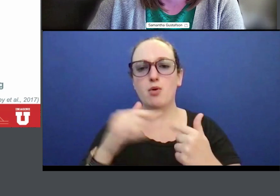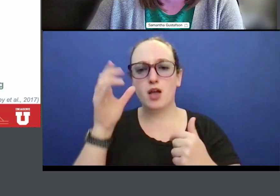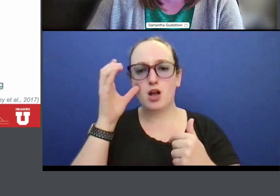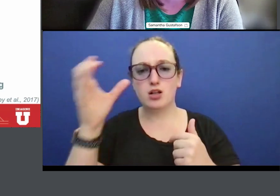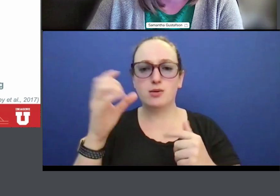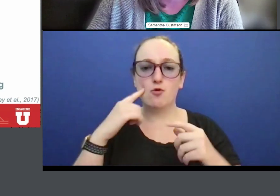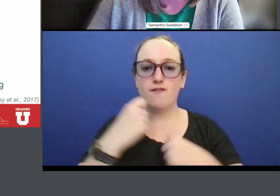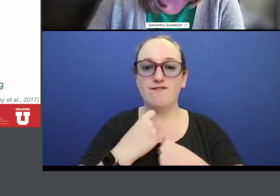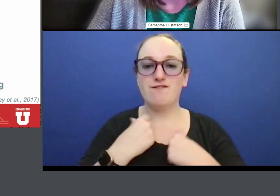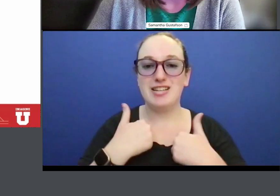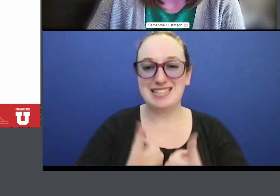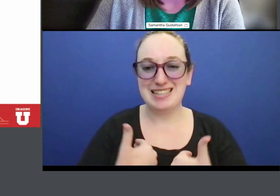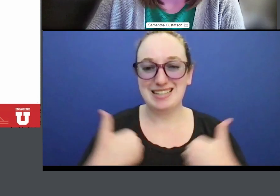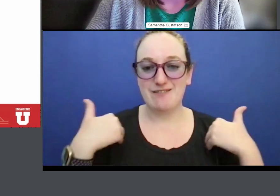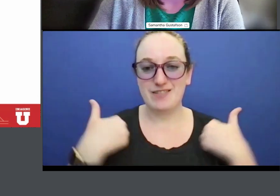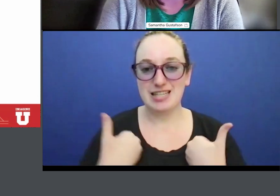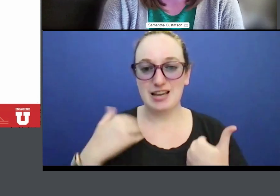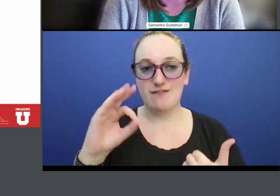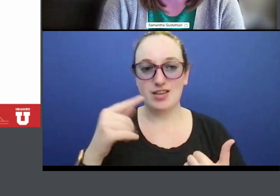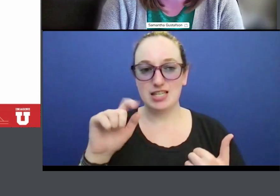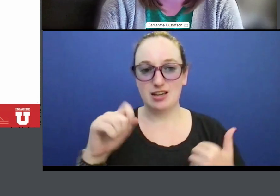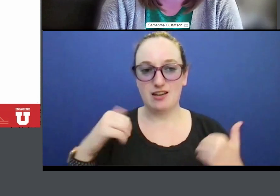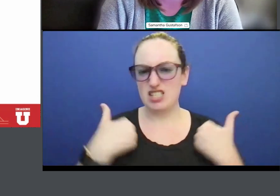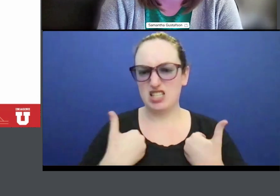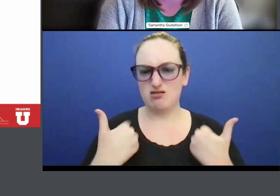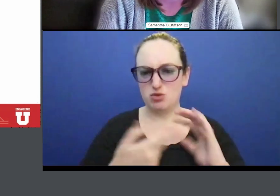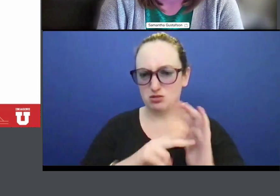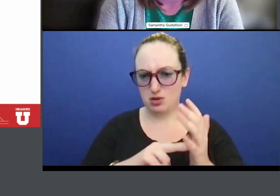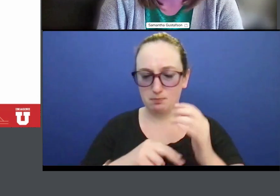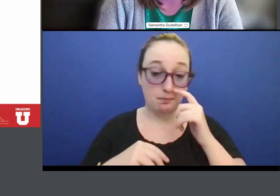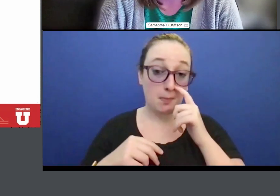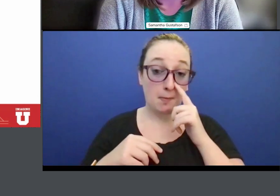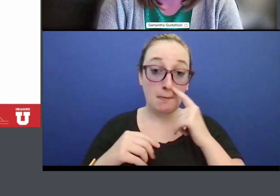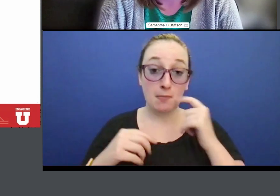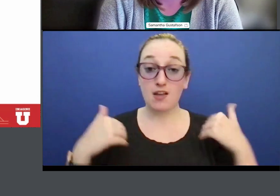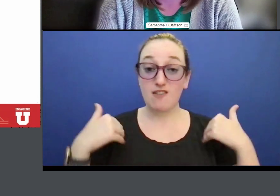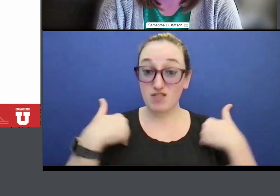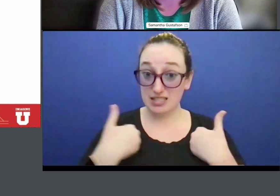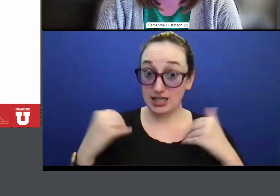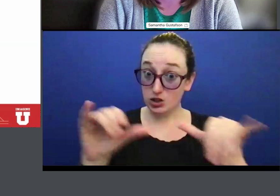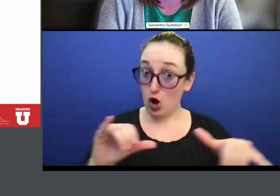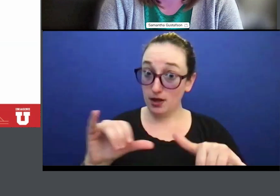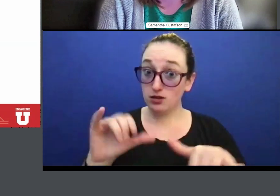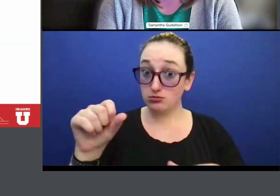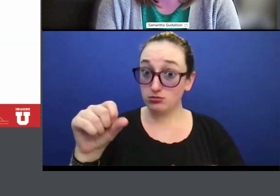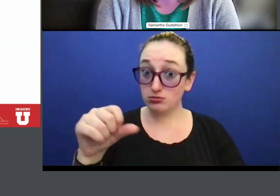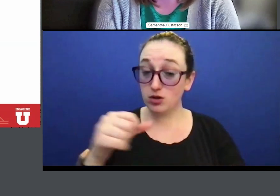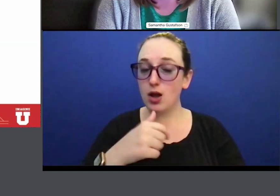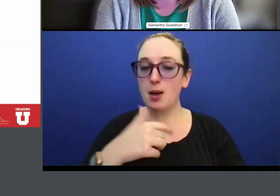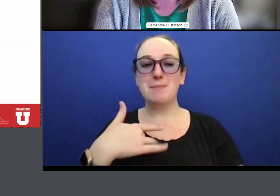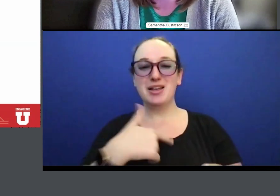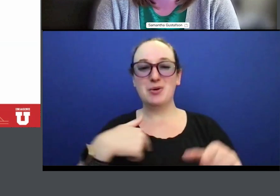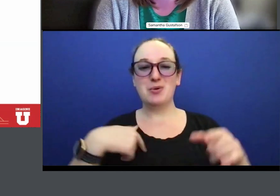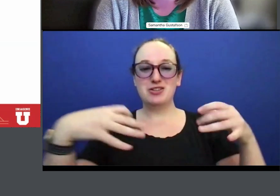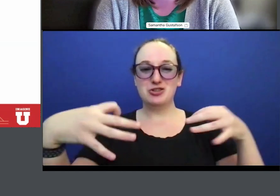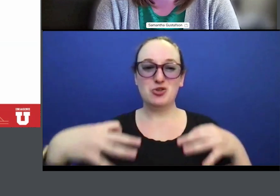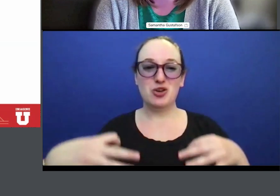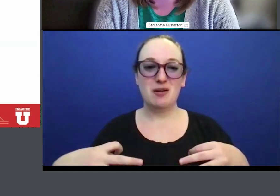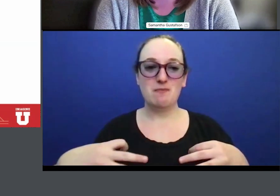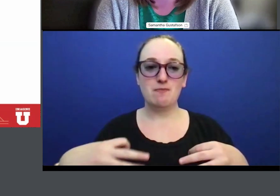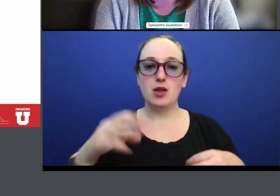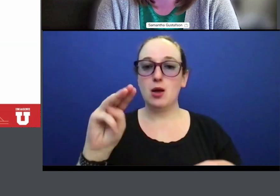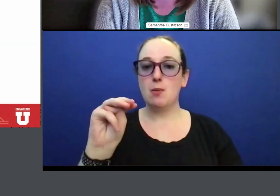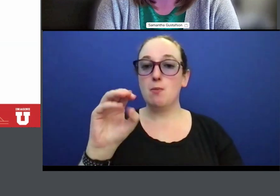of fatigue. Fatigue is really common. Often we describe fatigue as what's called a